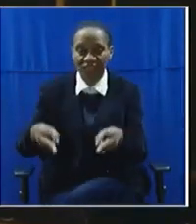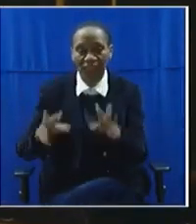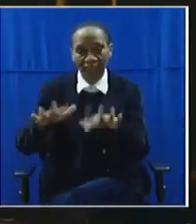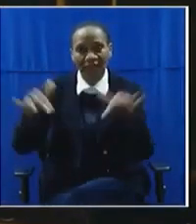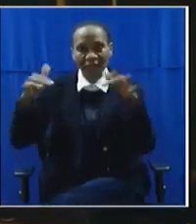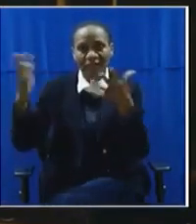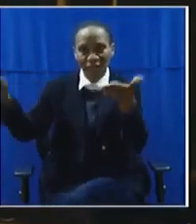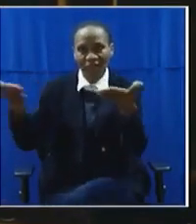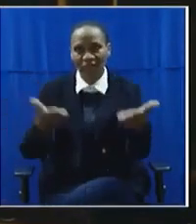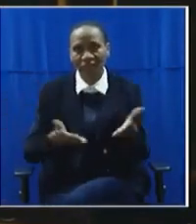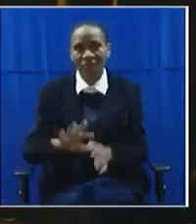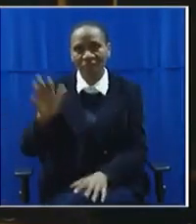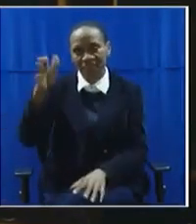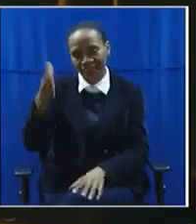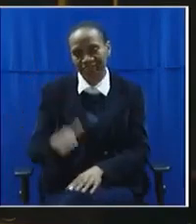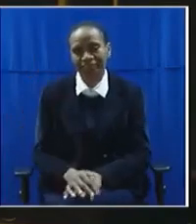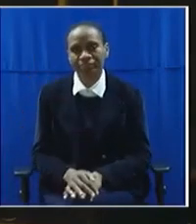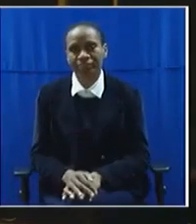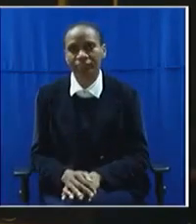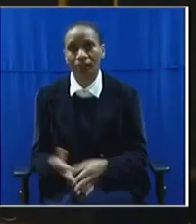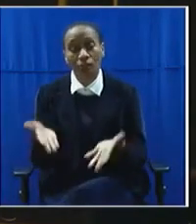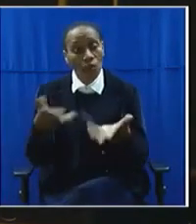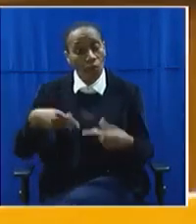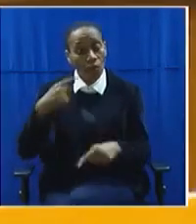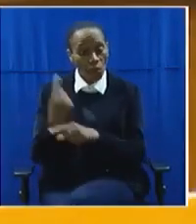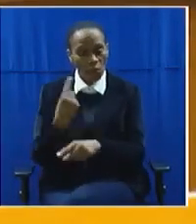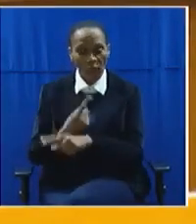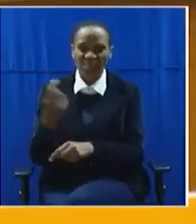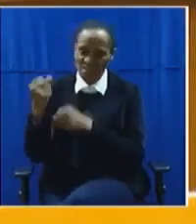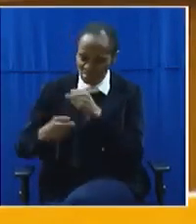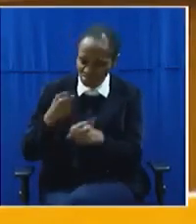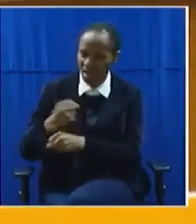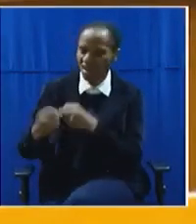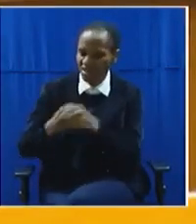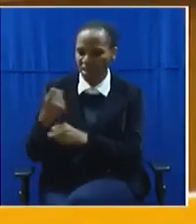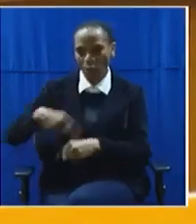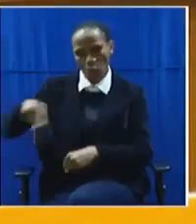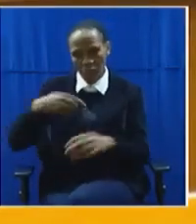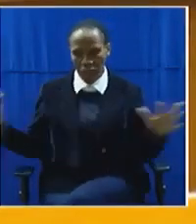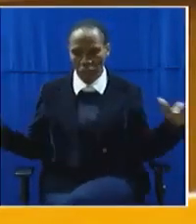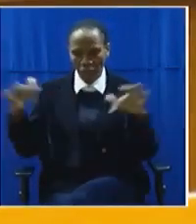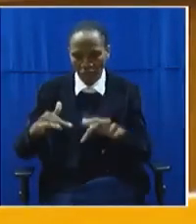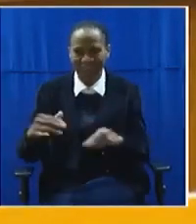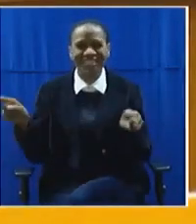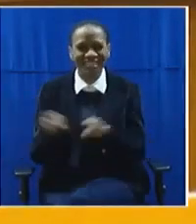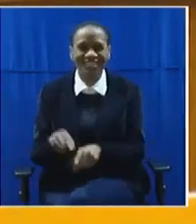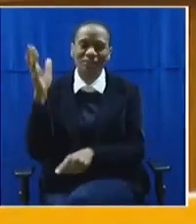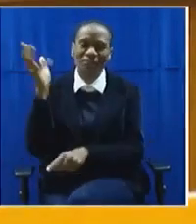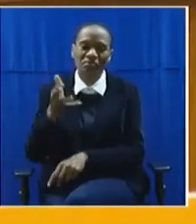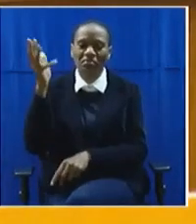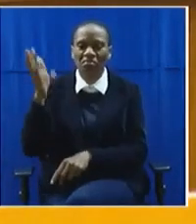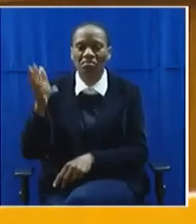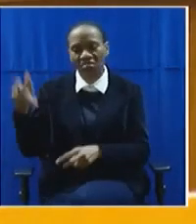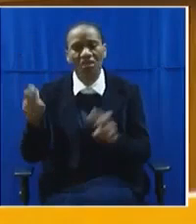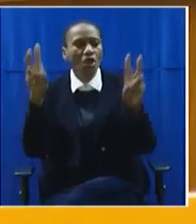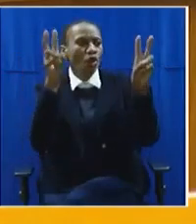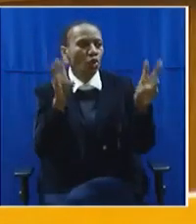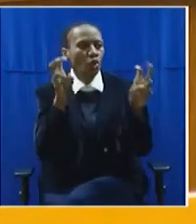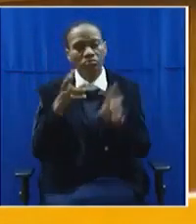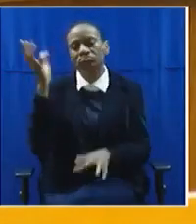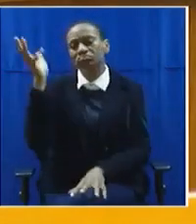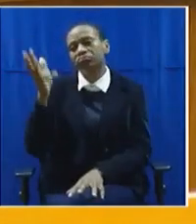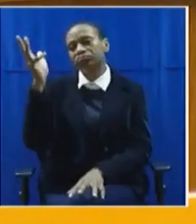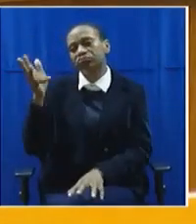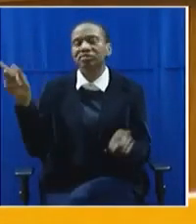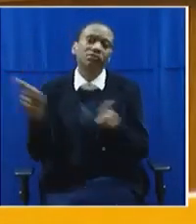Honourable Speaker, each year we rise to this podium to say the same things. We quote the very same